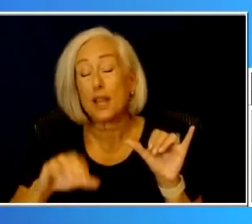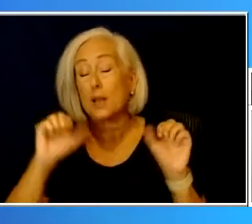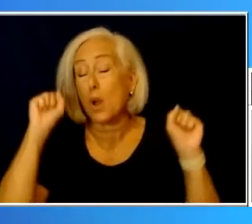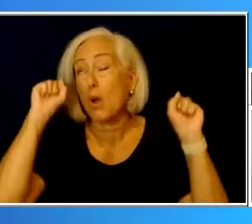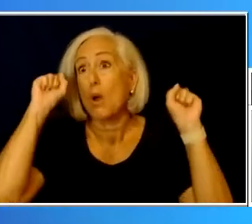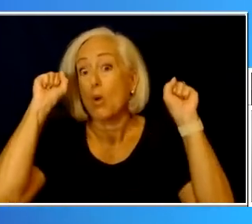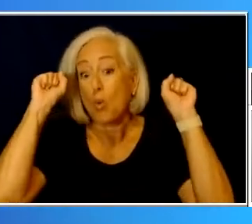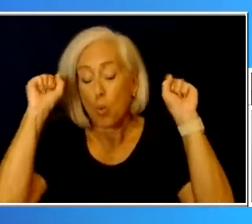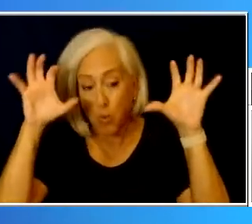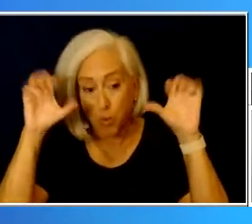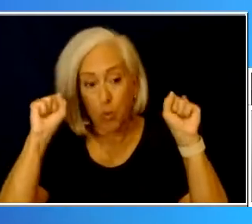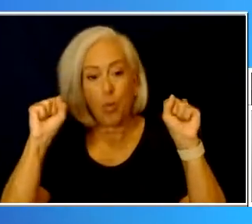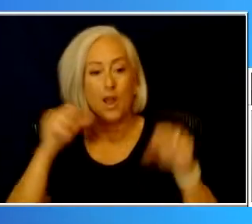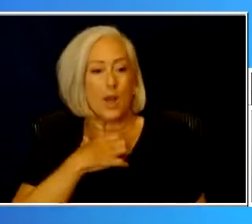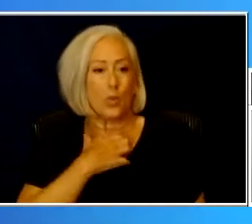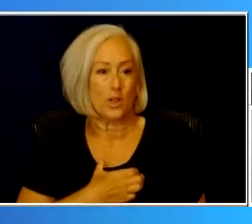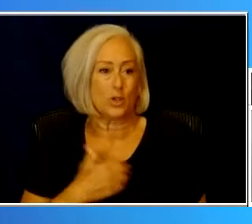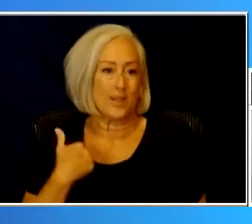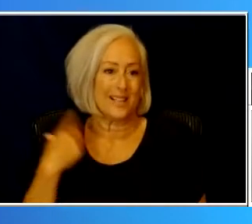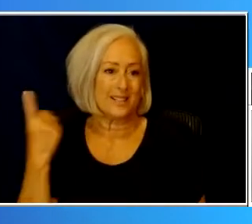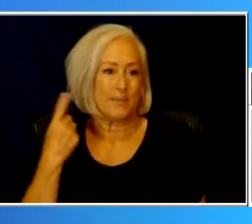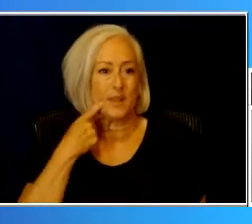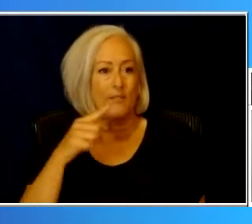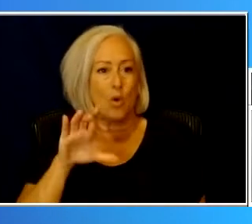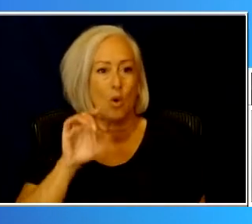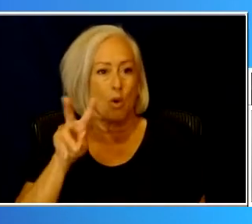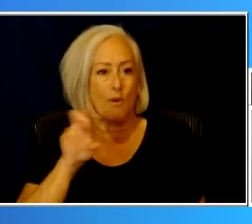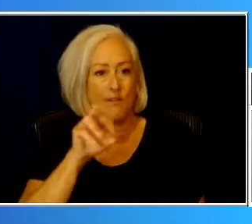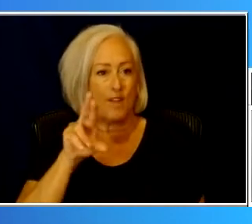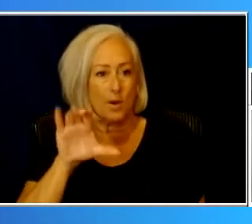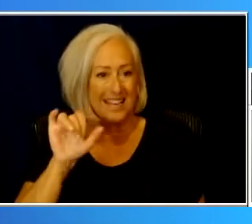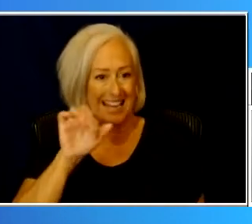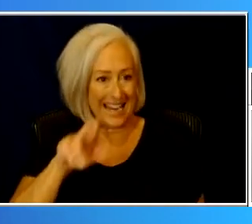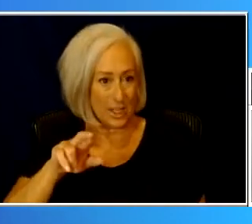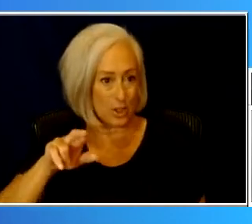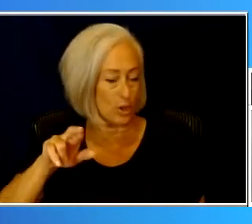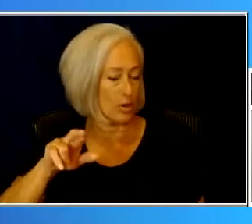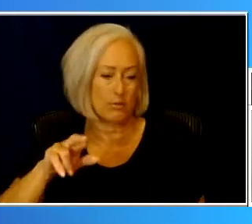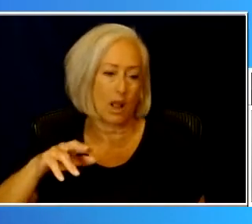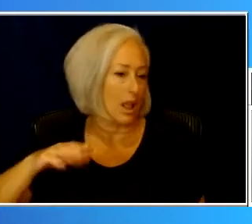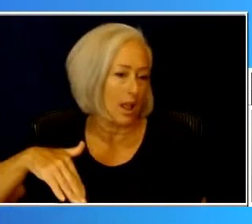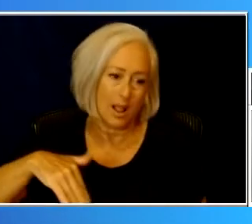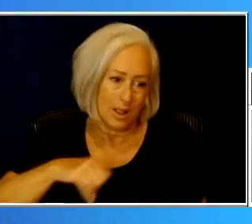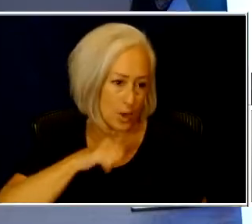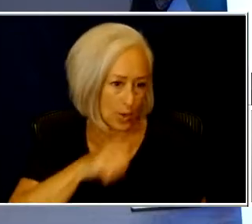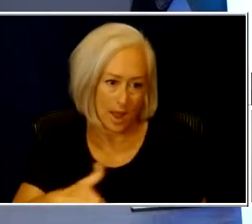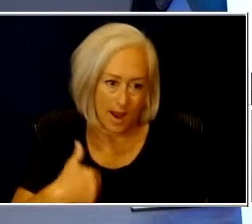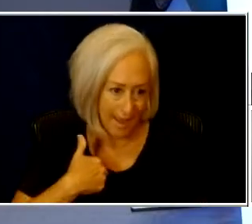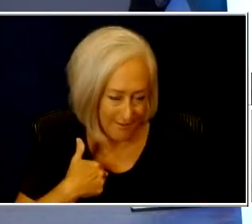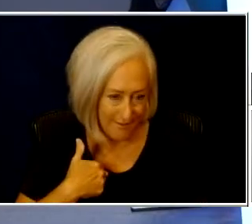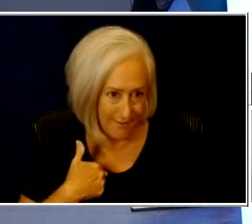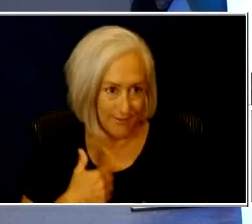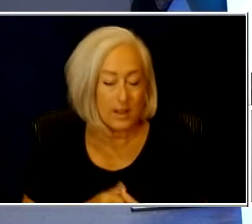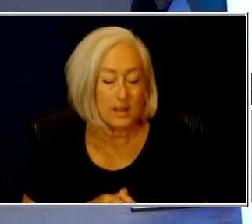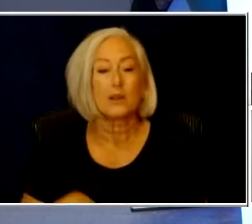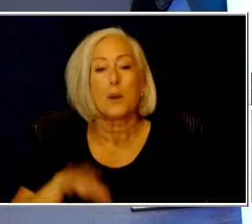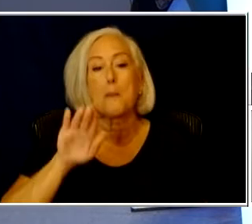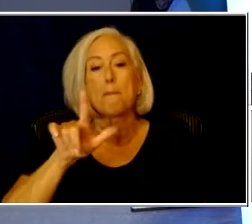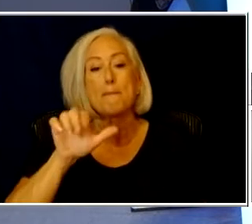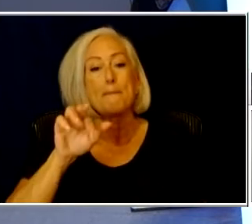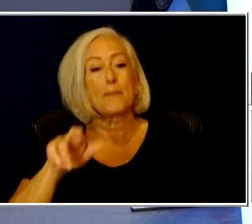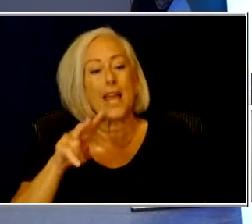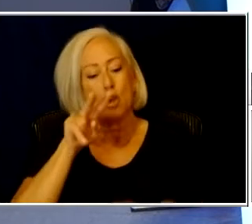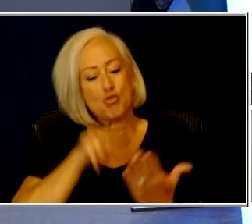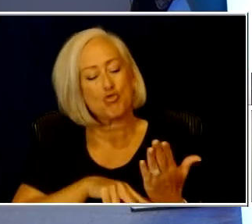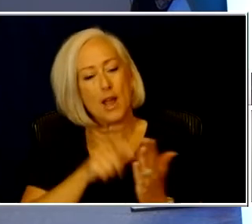for ovarian cancer like that, and we do not have that technology for ovarian cancer. Blair recently read an article that